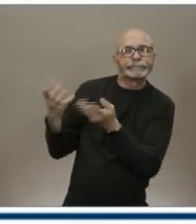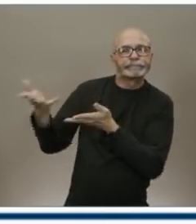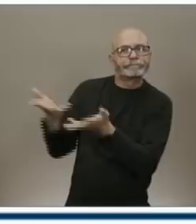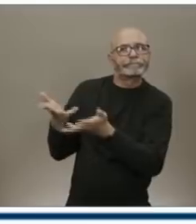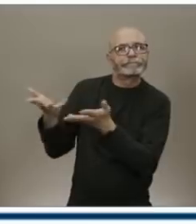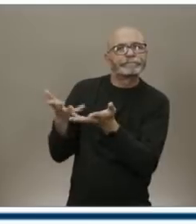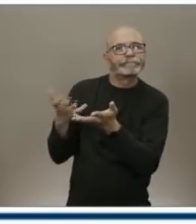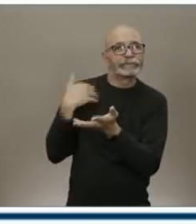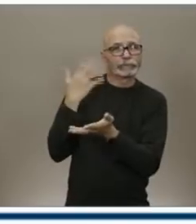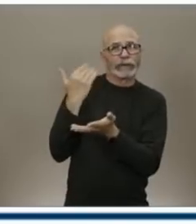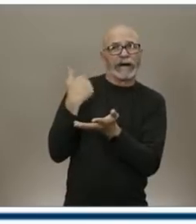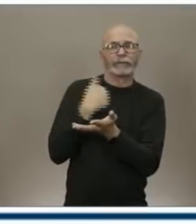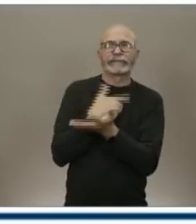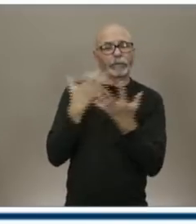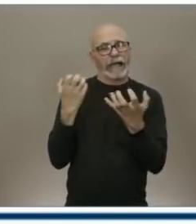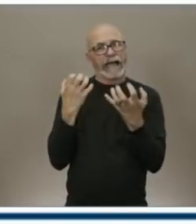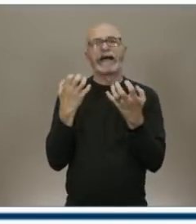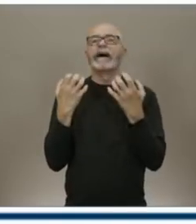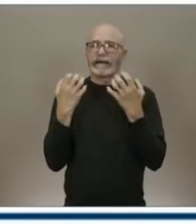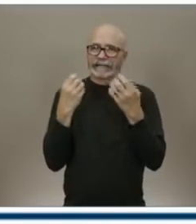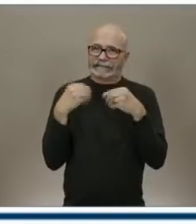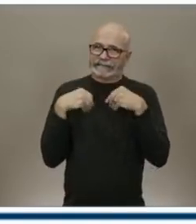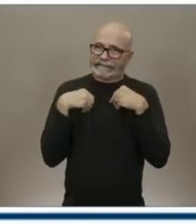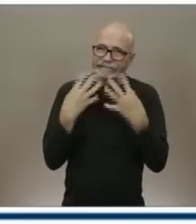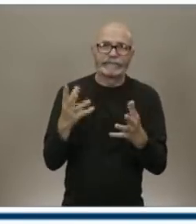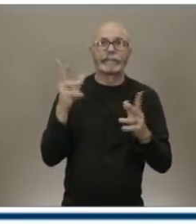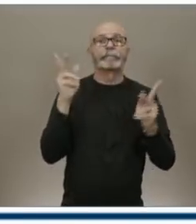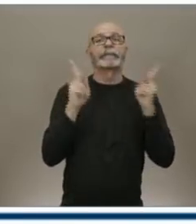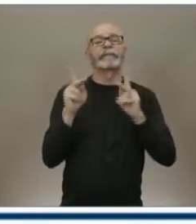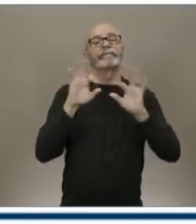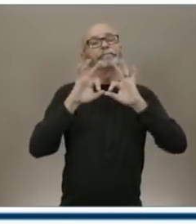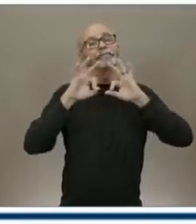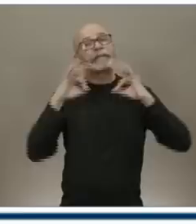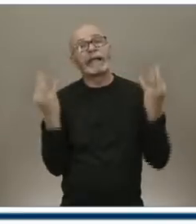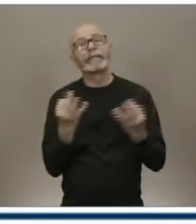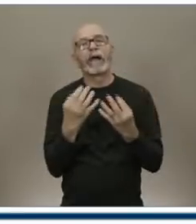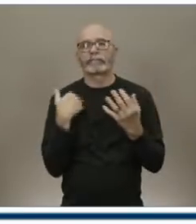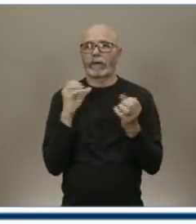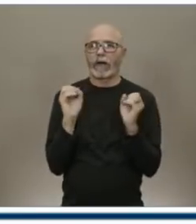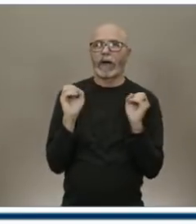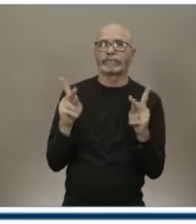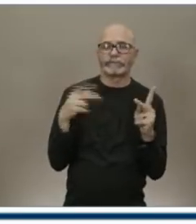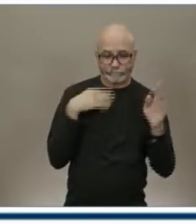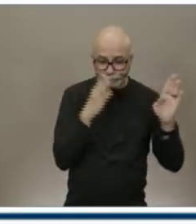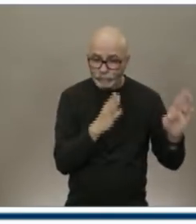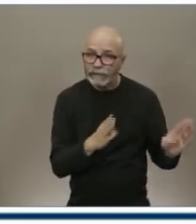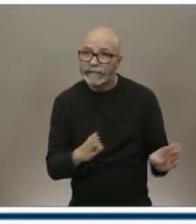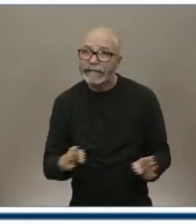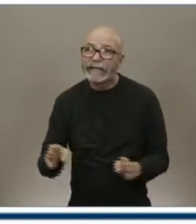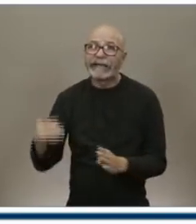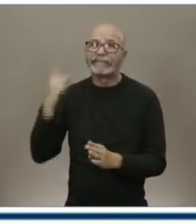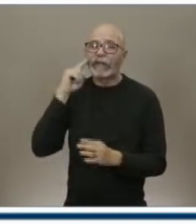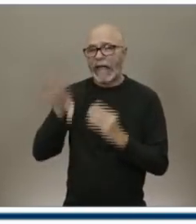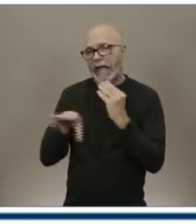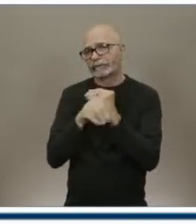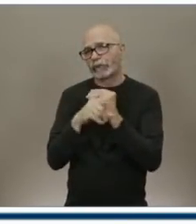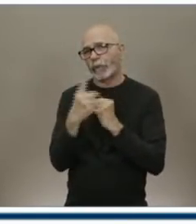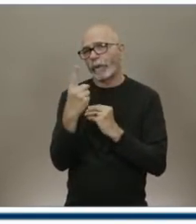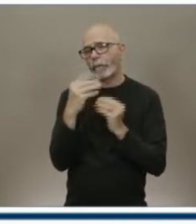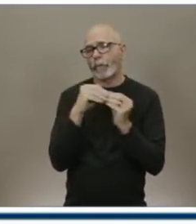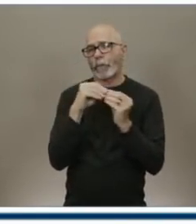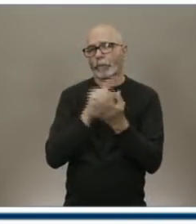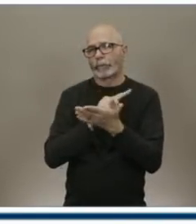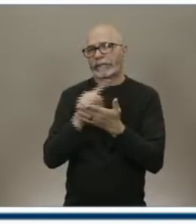making the announcement today to give families an opportunity to prepare for that week. But this really is really